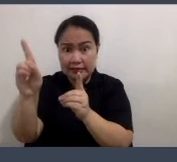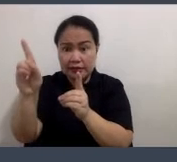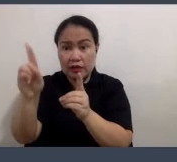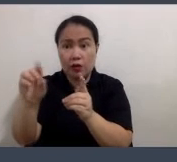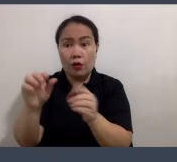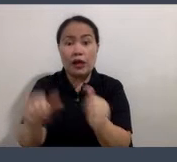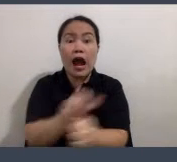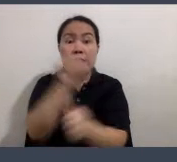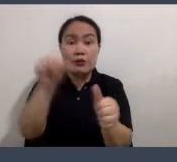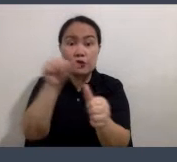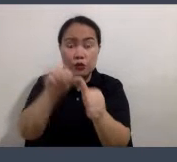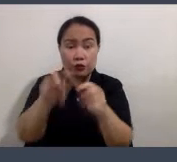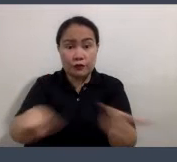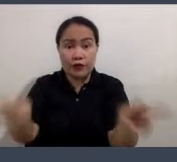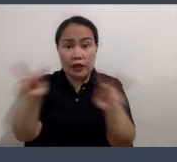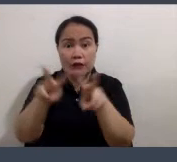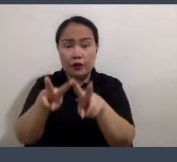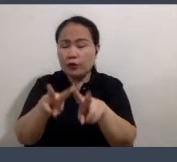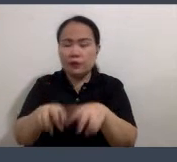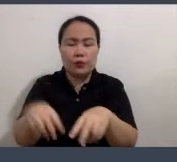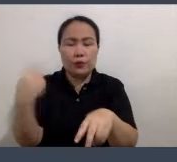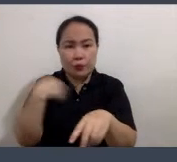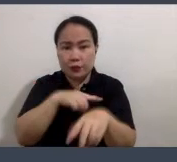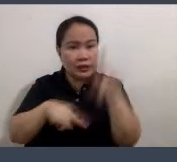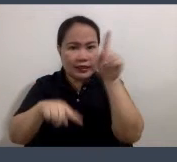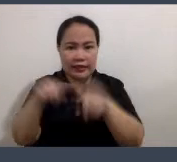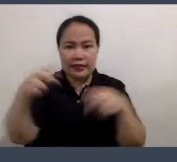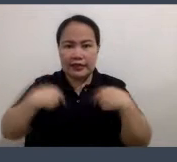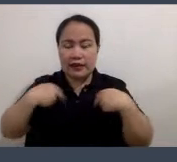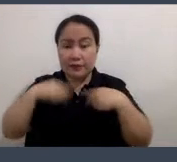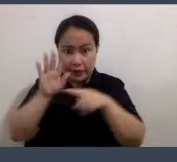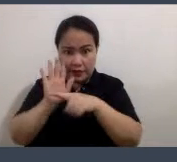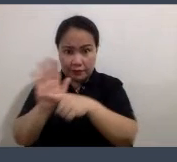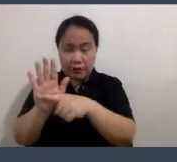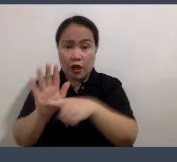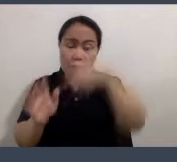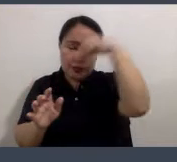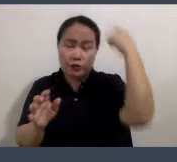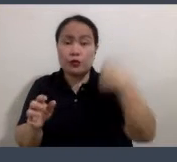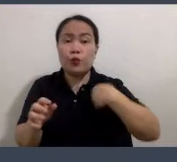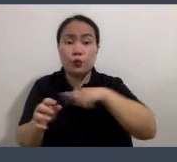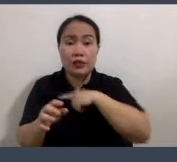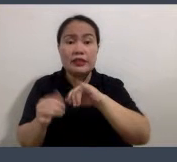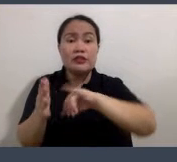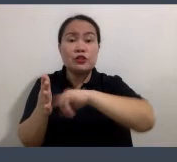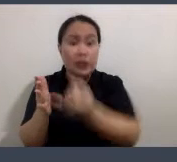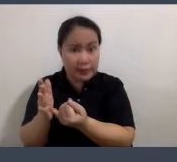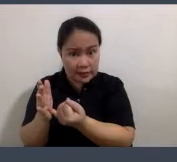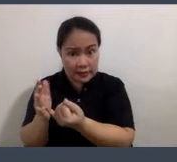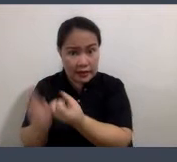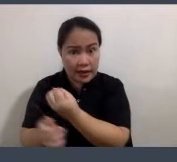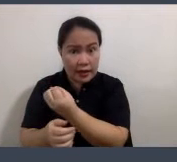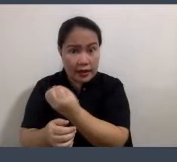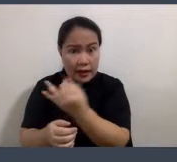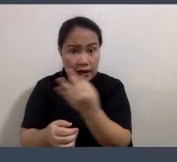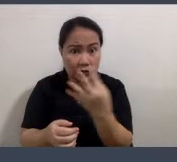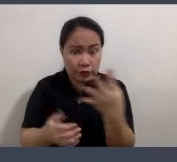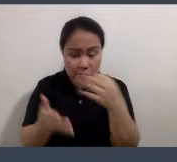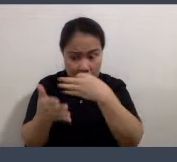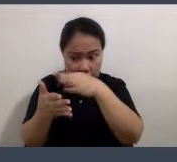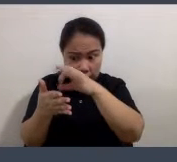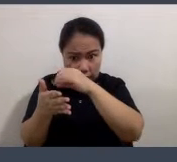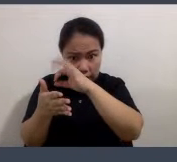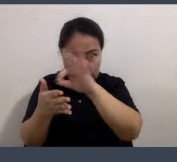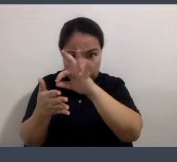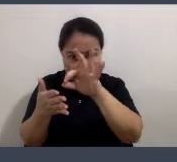natin, hindi tayo pwedeng magkaroon ng negative values doon since we are just counting the units. Alright? Now,